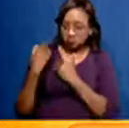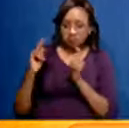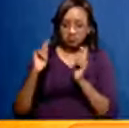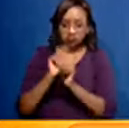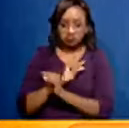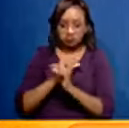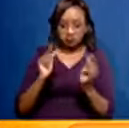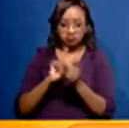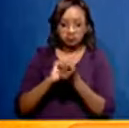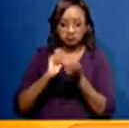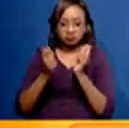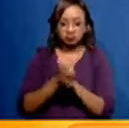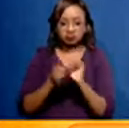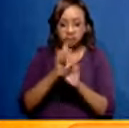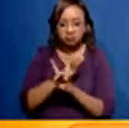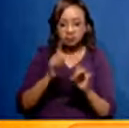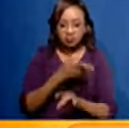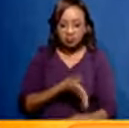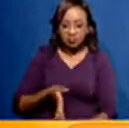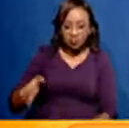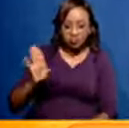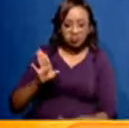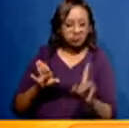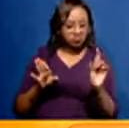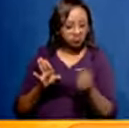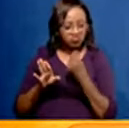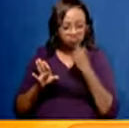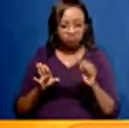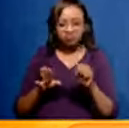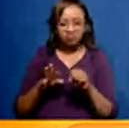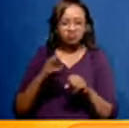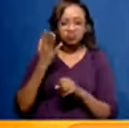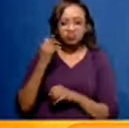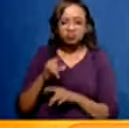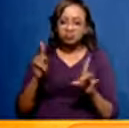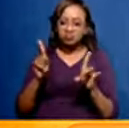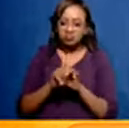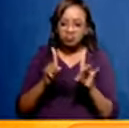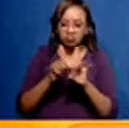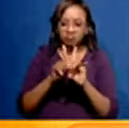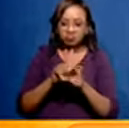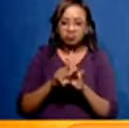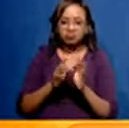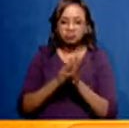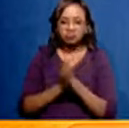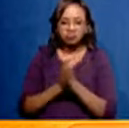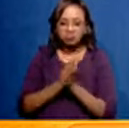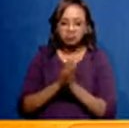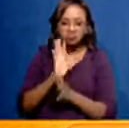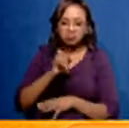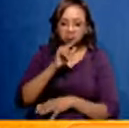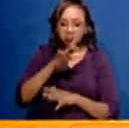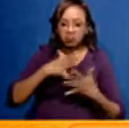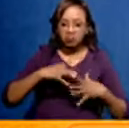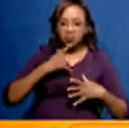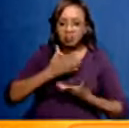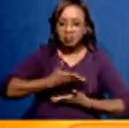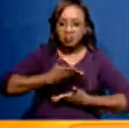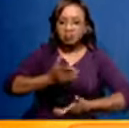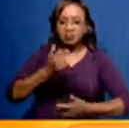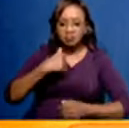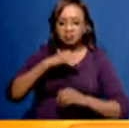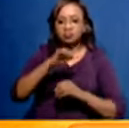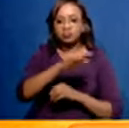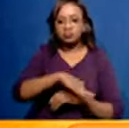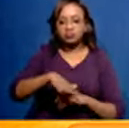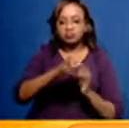be radically differently? Obviously not, because the same saying from the same Makueni people who welcomed me is